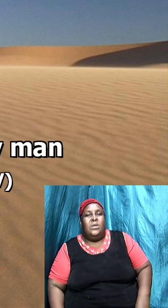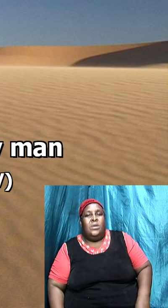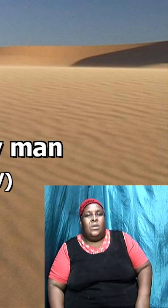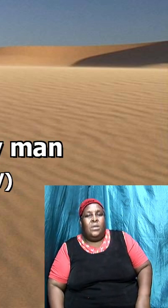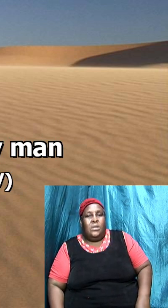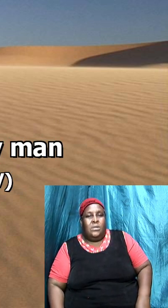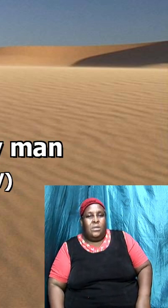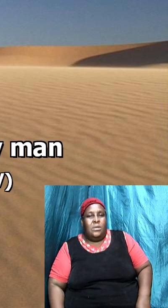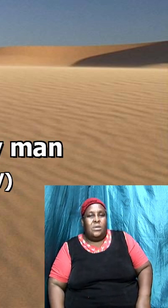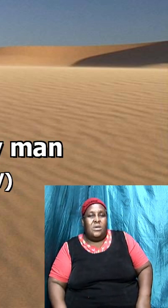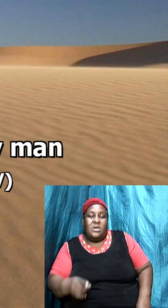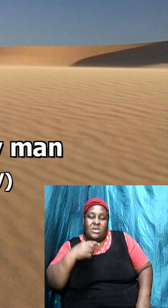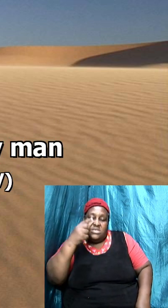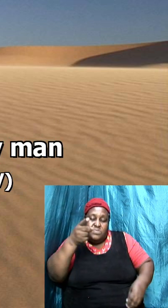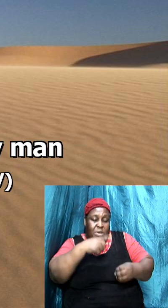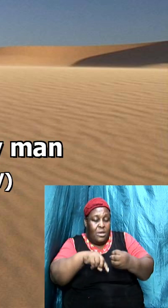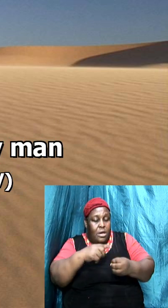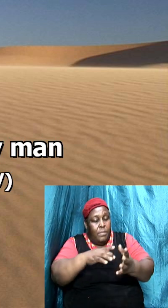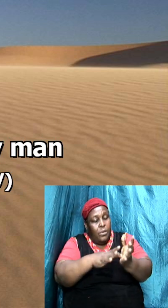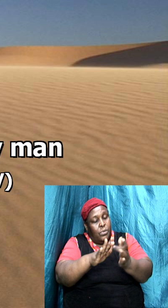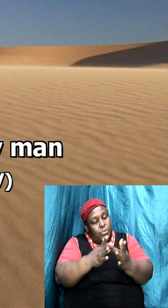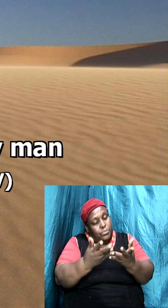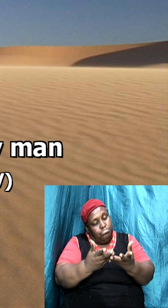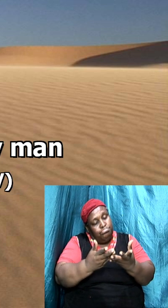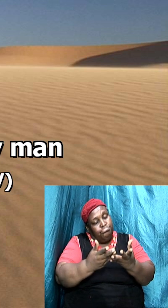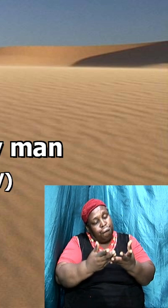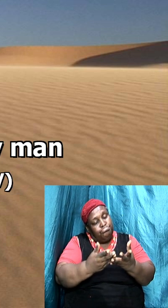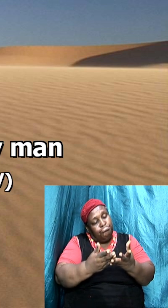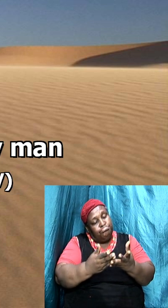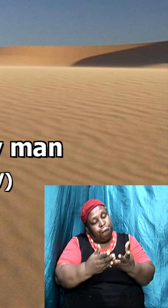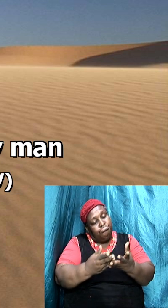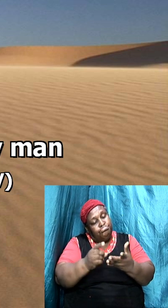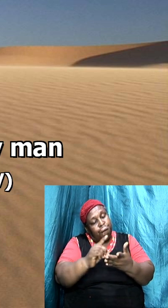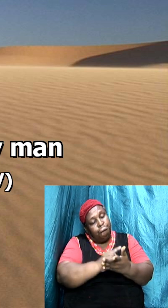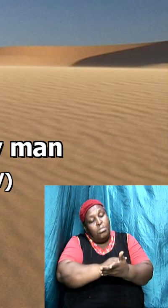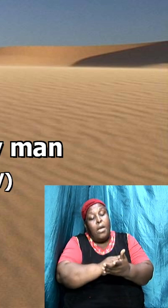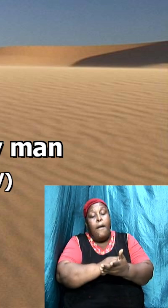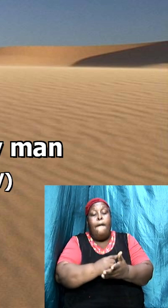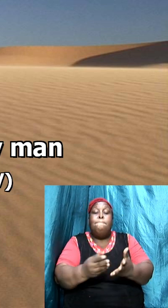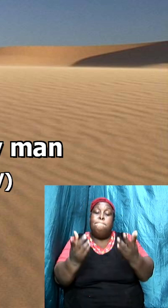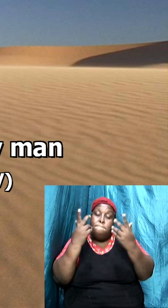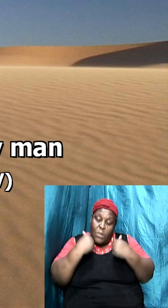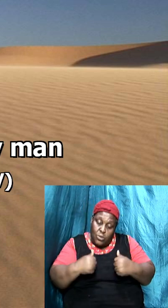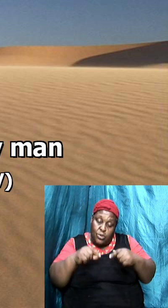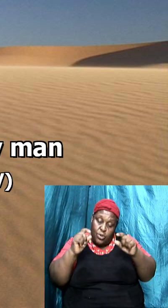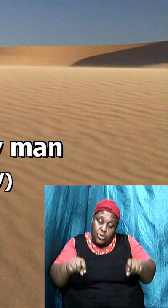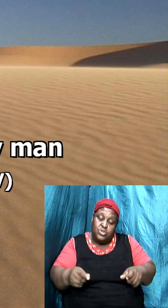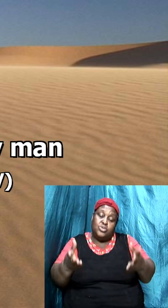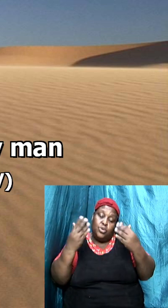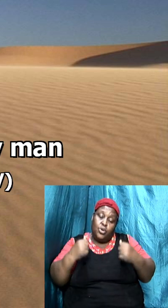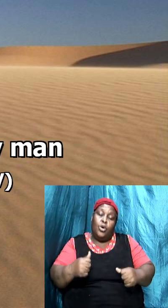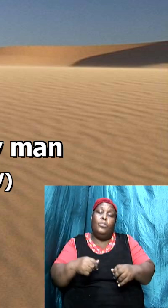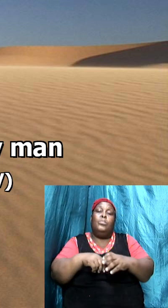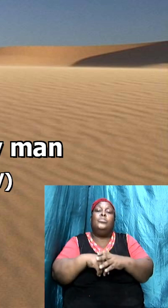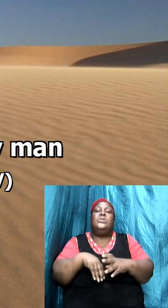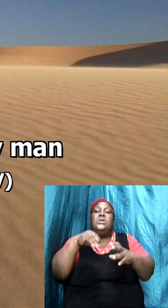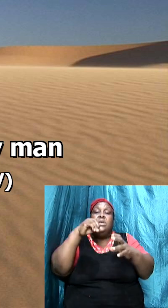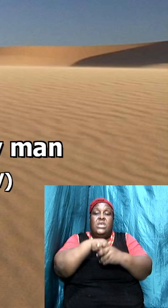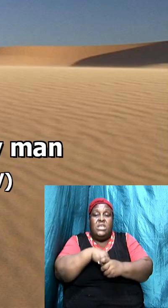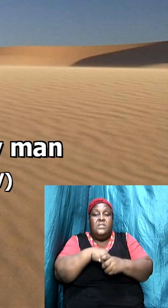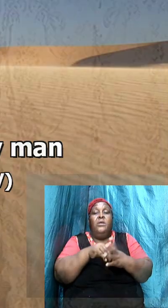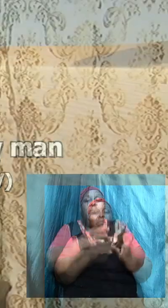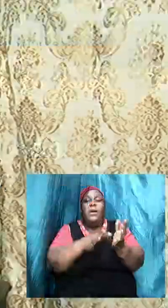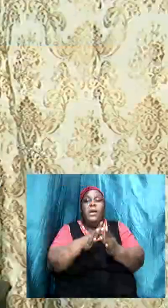biblical doctrine, it must come from the Bible. It must line up with the Bible. It must line up with the principles and the status